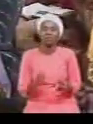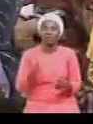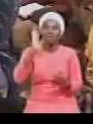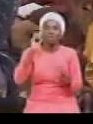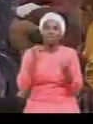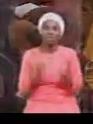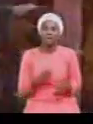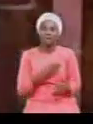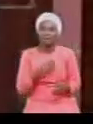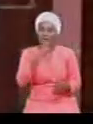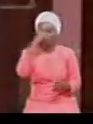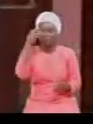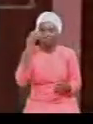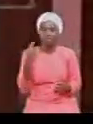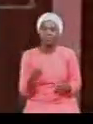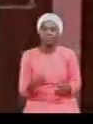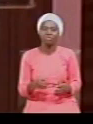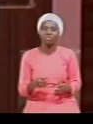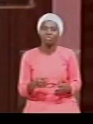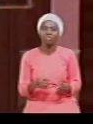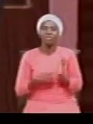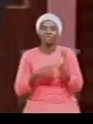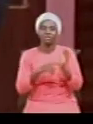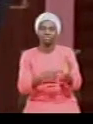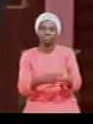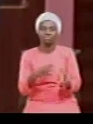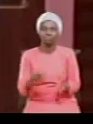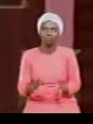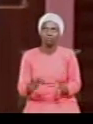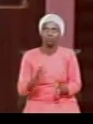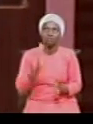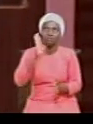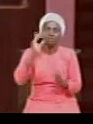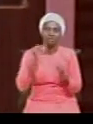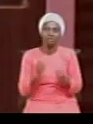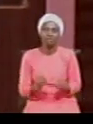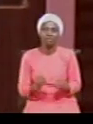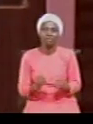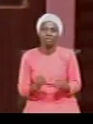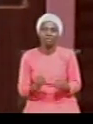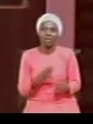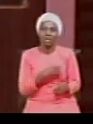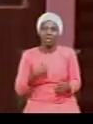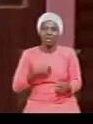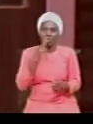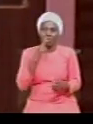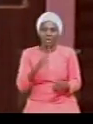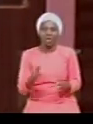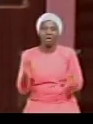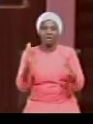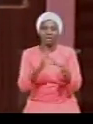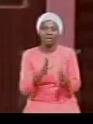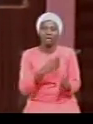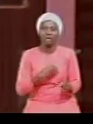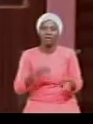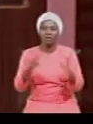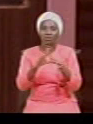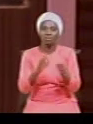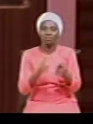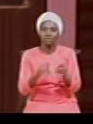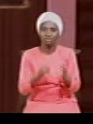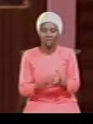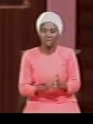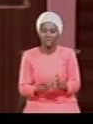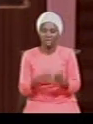the declaration of his power. Now, as we believe that, and we are attached and connected to